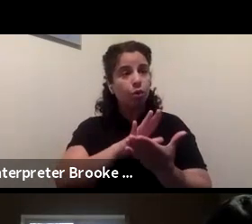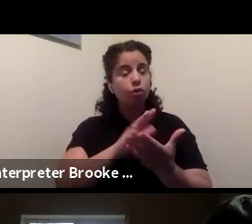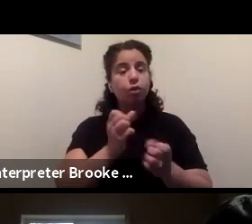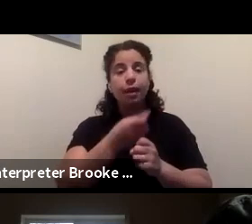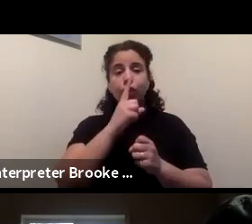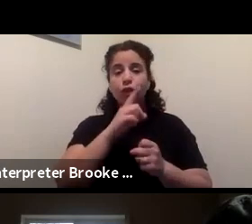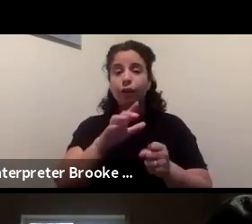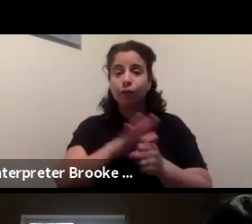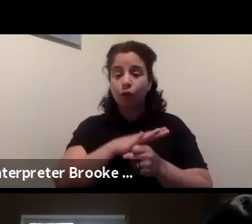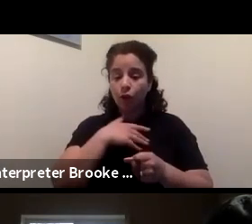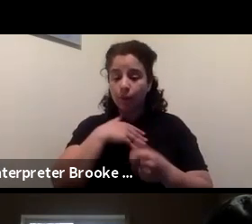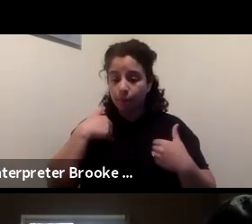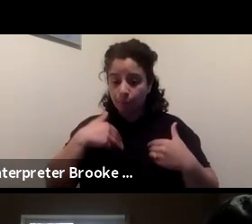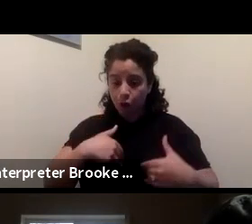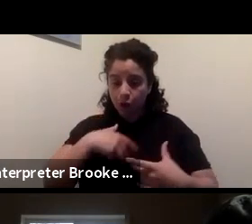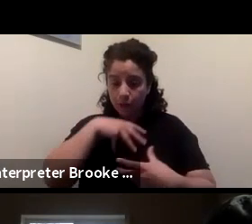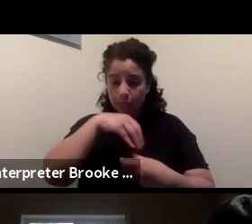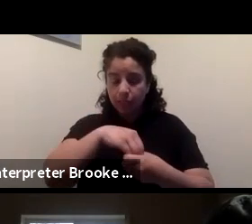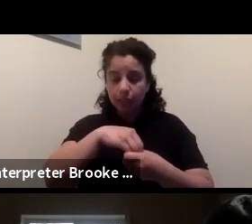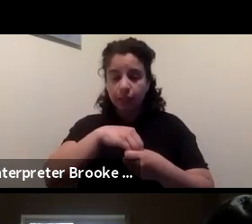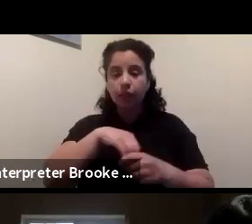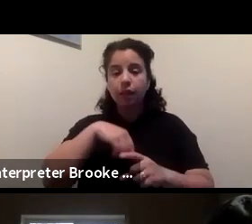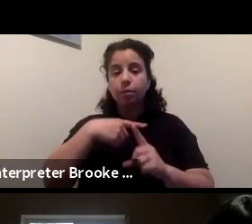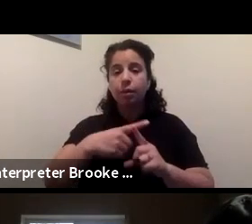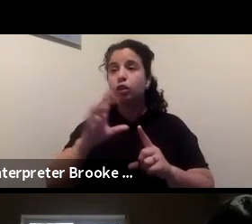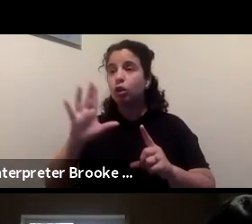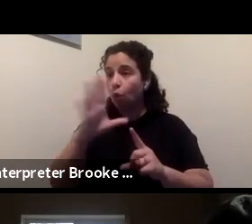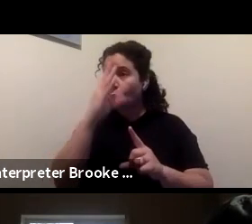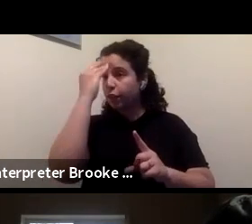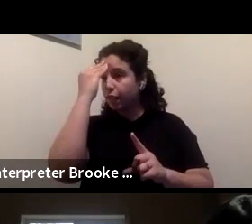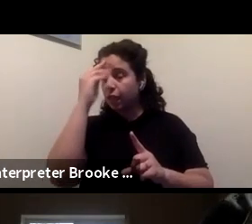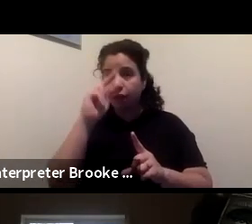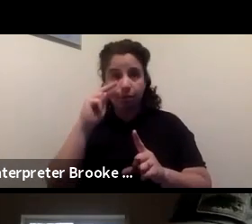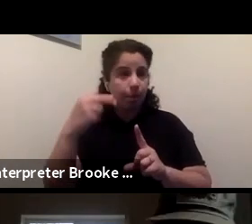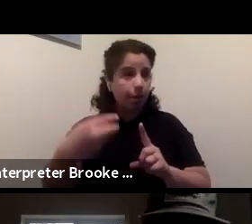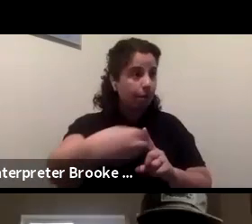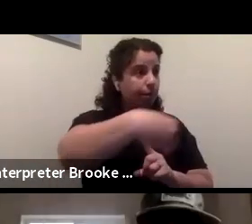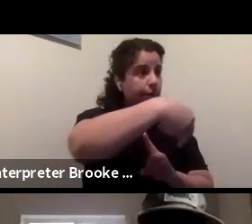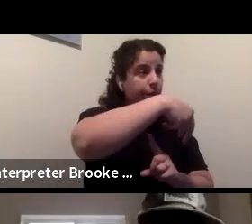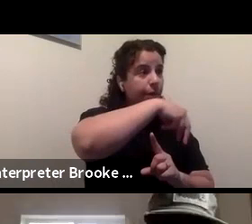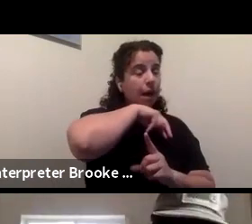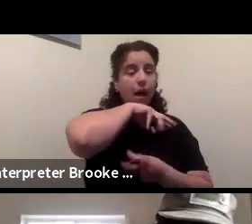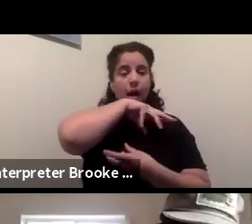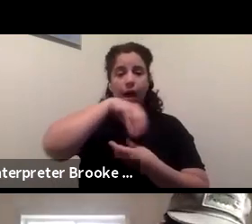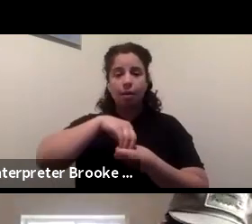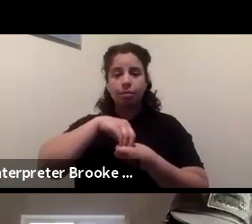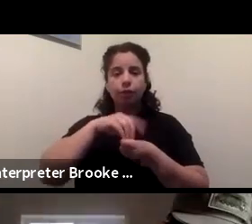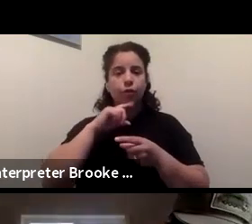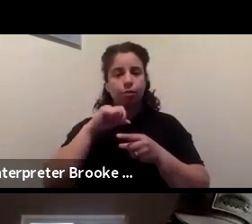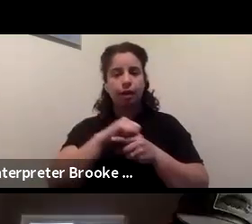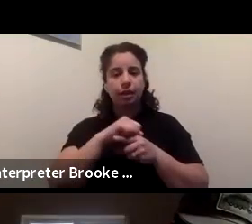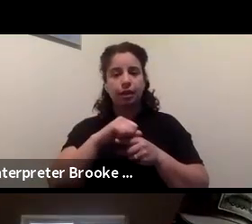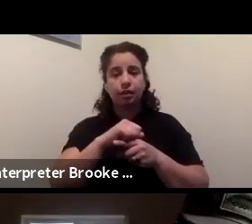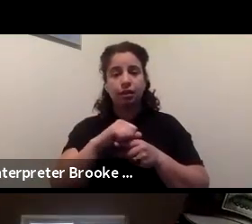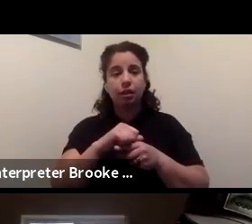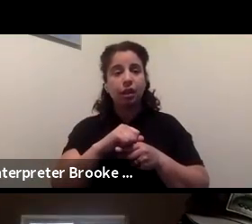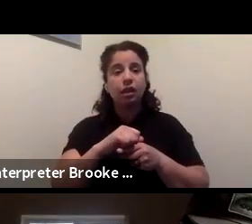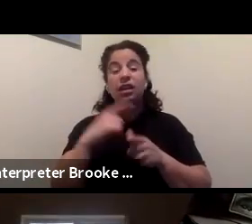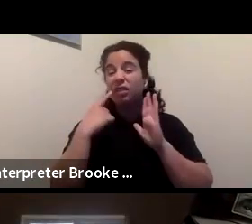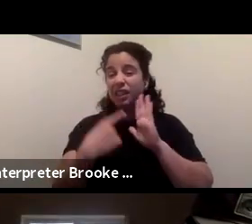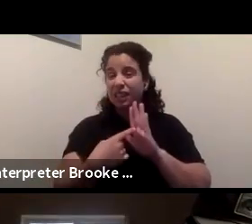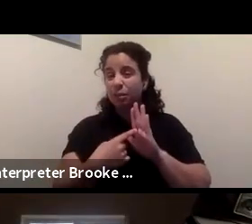welcoming multiple ways of thinking into our convening. I do feel that even in our space, we're